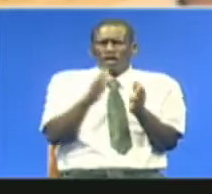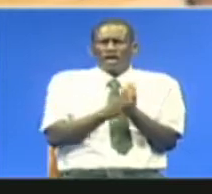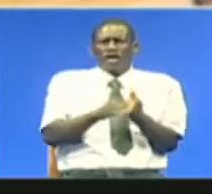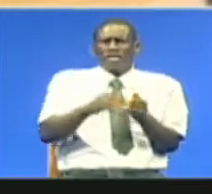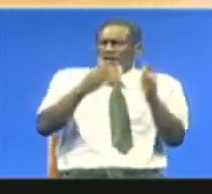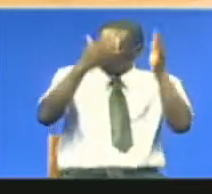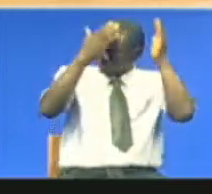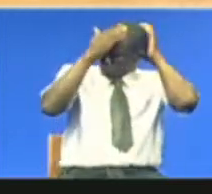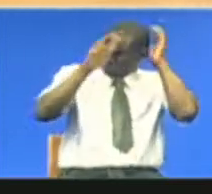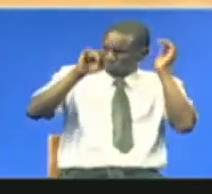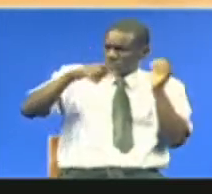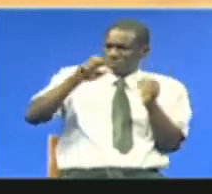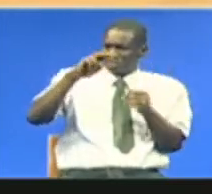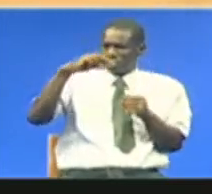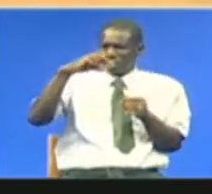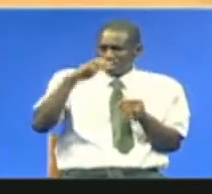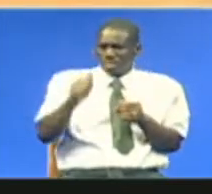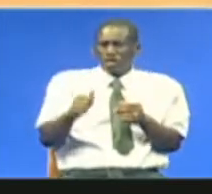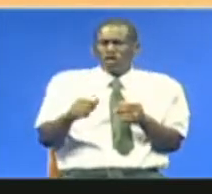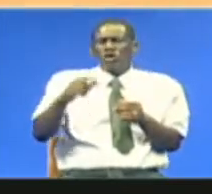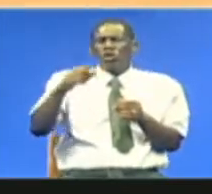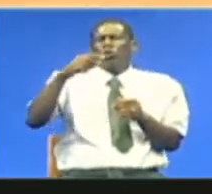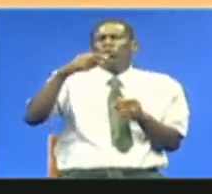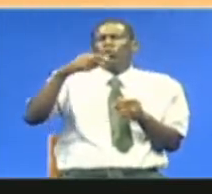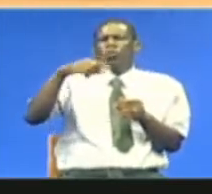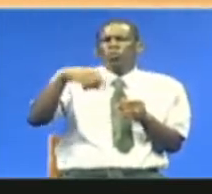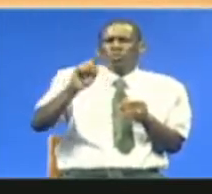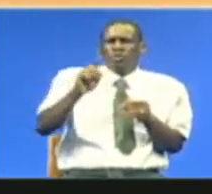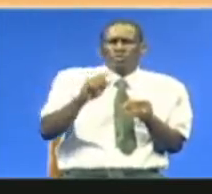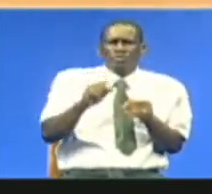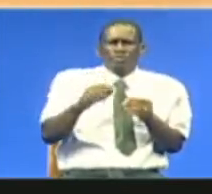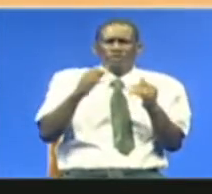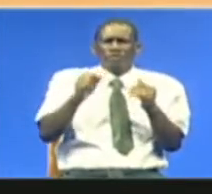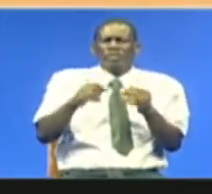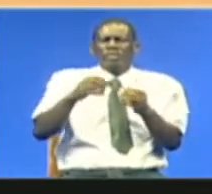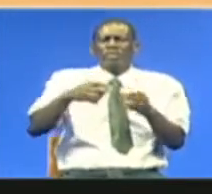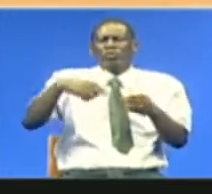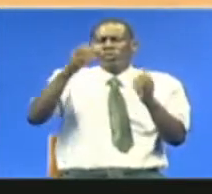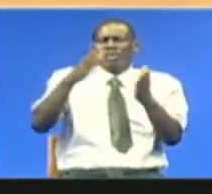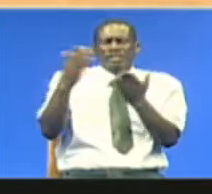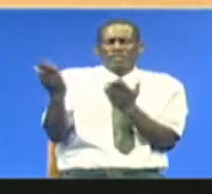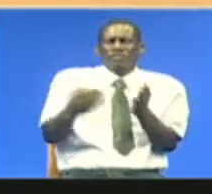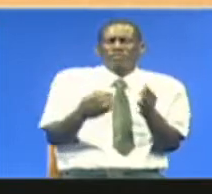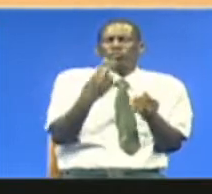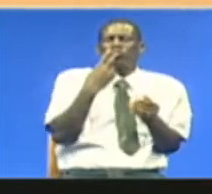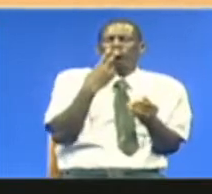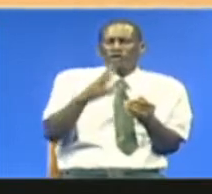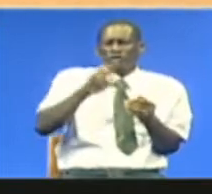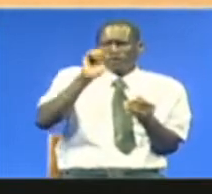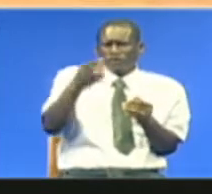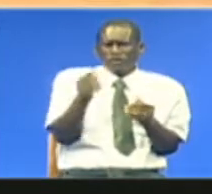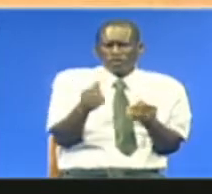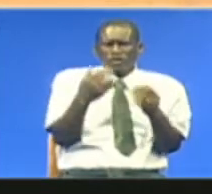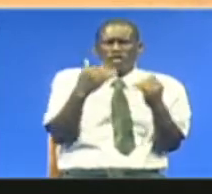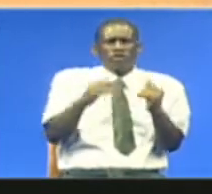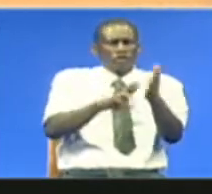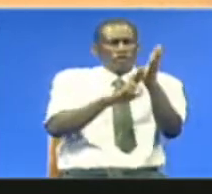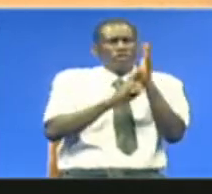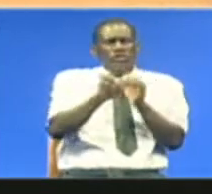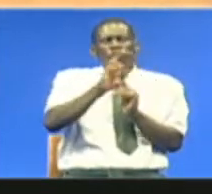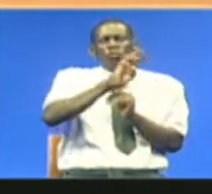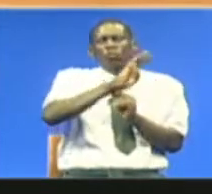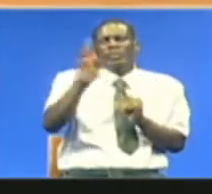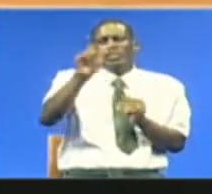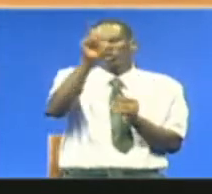Kakamega's Chinyalu 1-0 in the thrilling finals. The winners received 200,000 shillings each, and they will now represent the Western Region